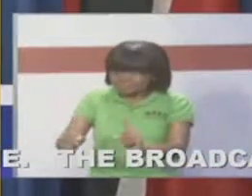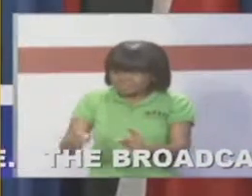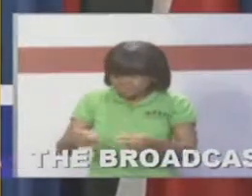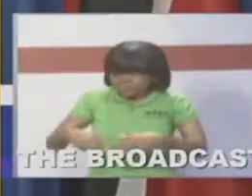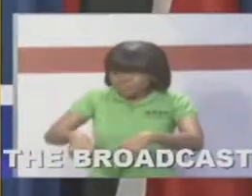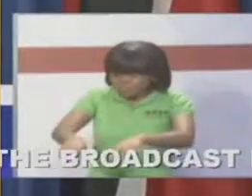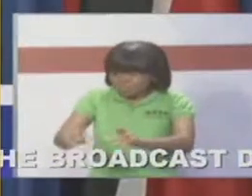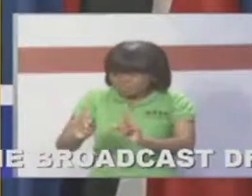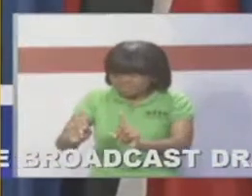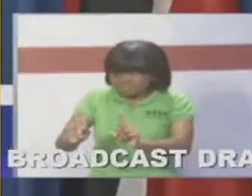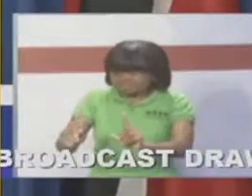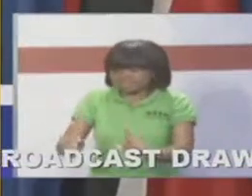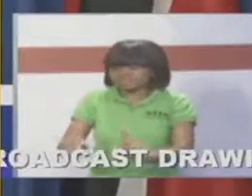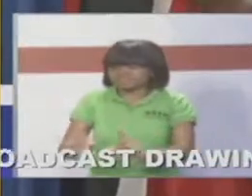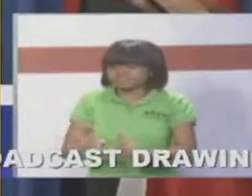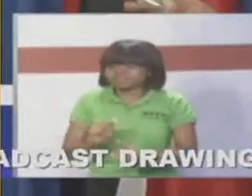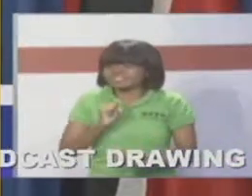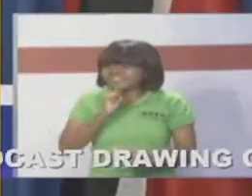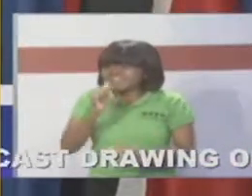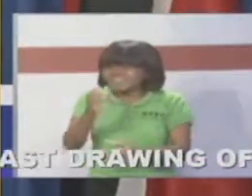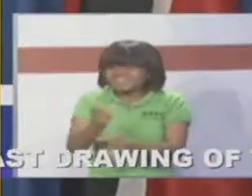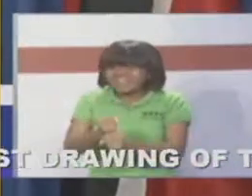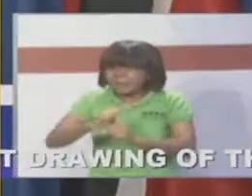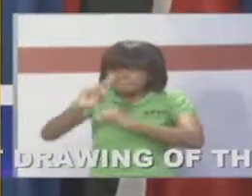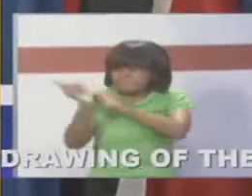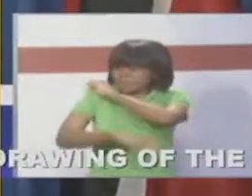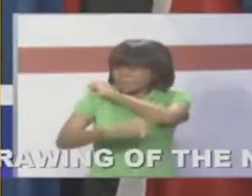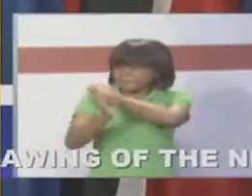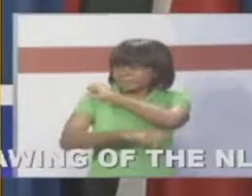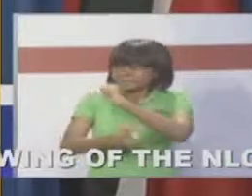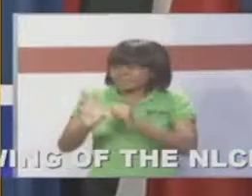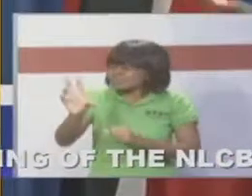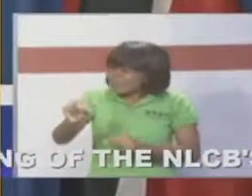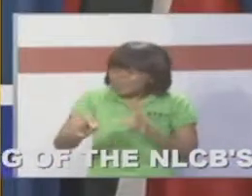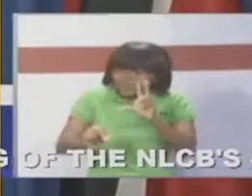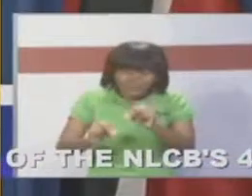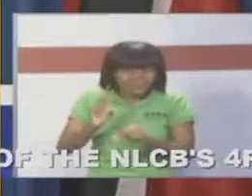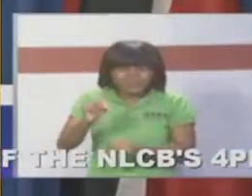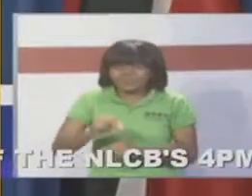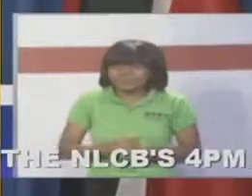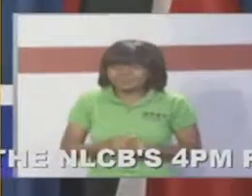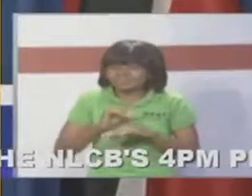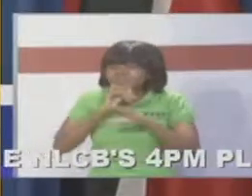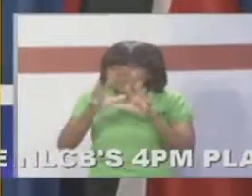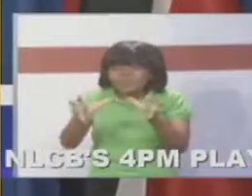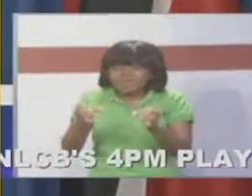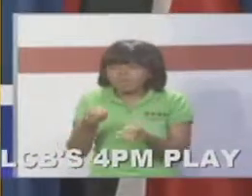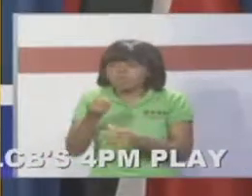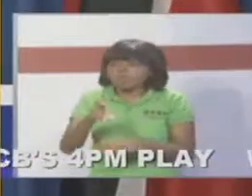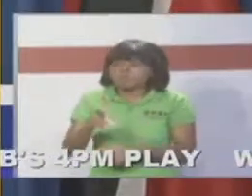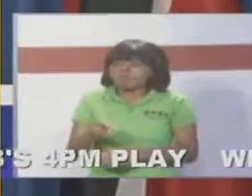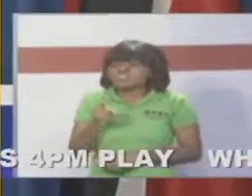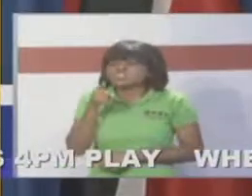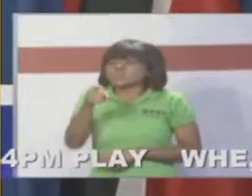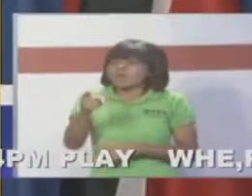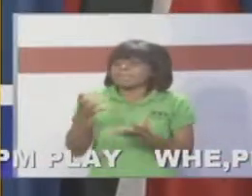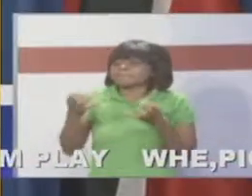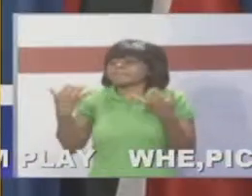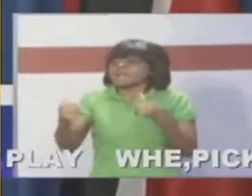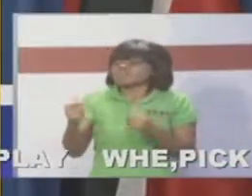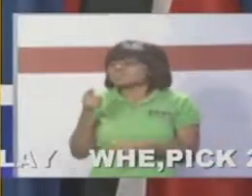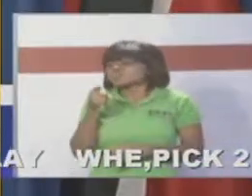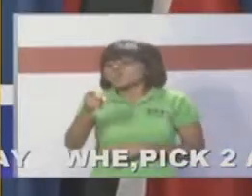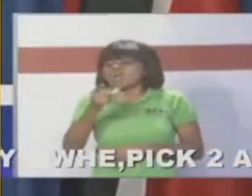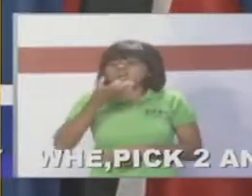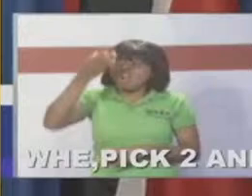anybody or penalize anybody or arrogate unto ourselves any authority to play God. It was just the moving and mixing. The more moving, the